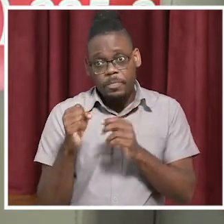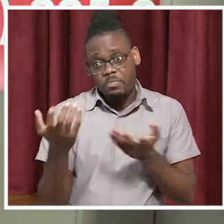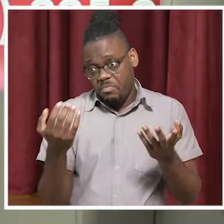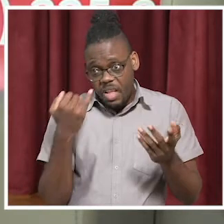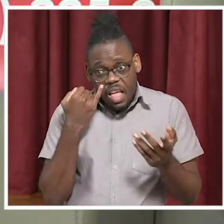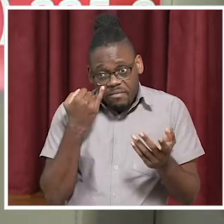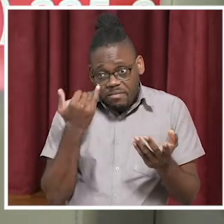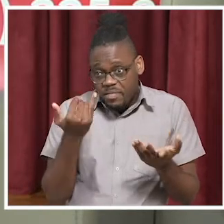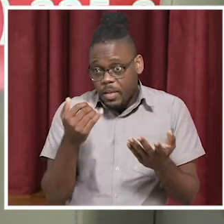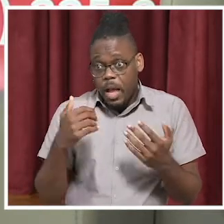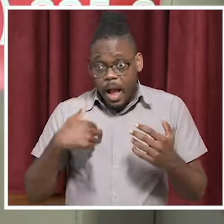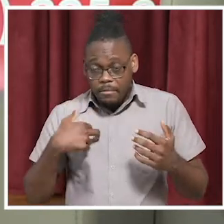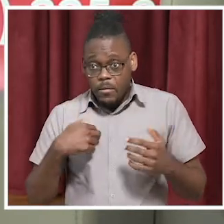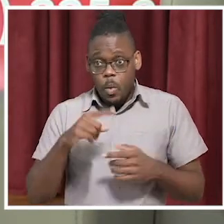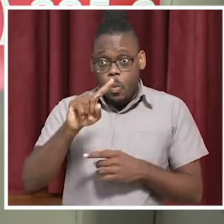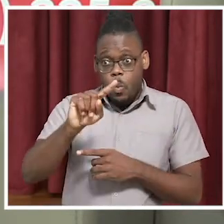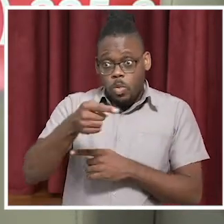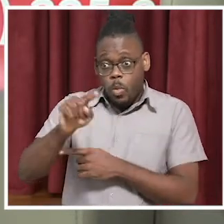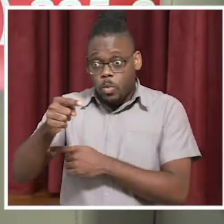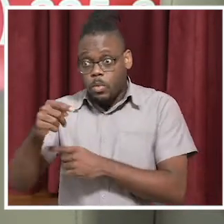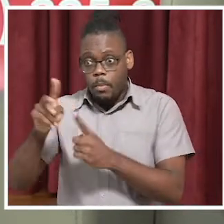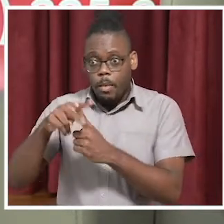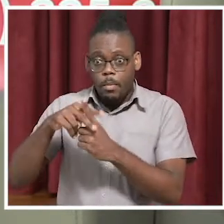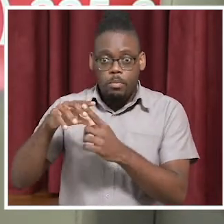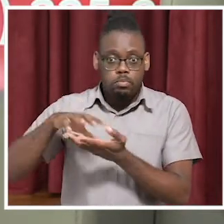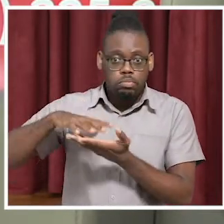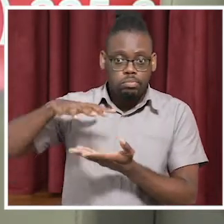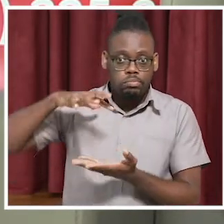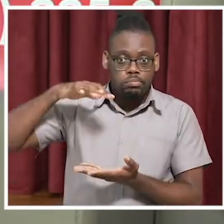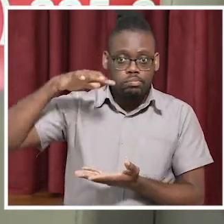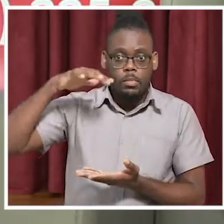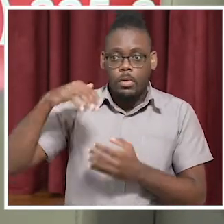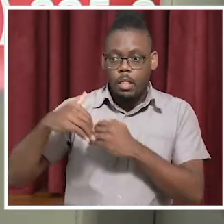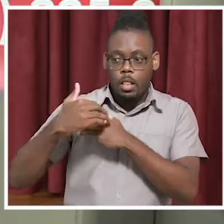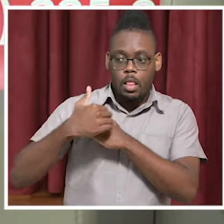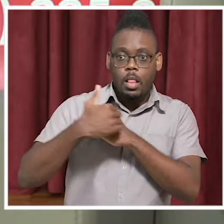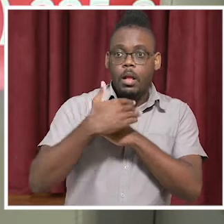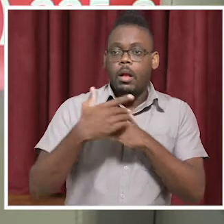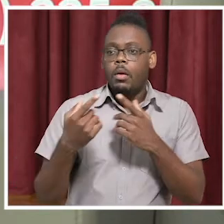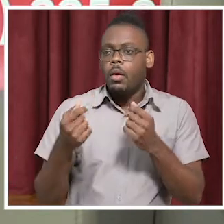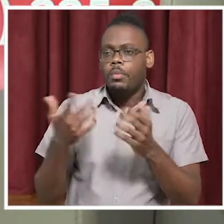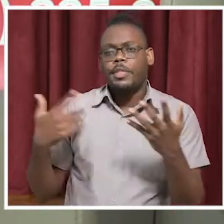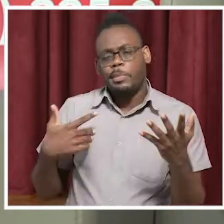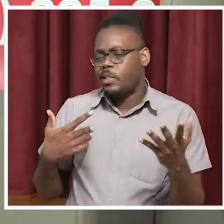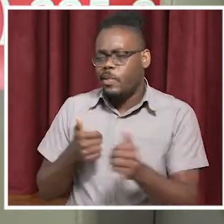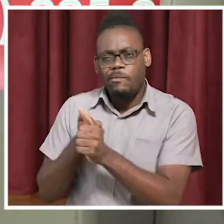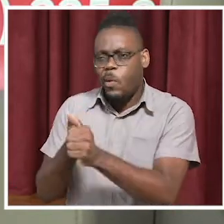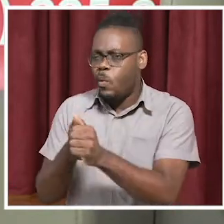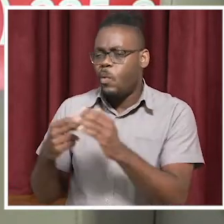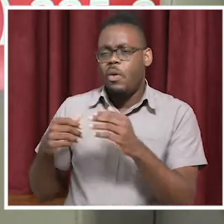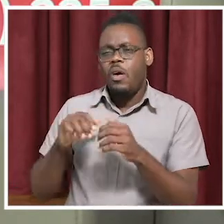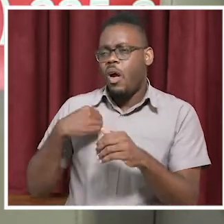of applications that come into us, we have to adhere to our criteria, and we also have to be